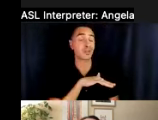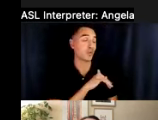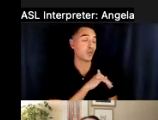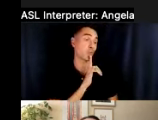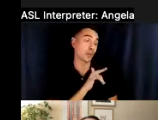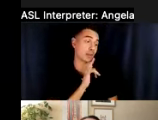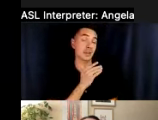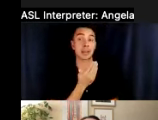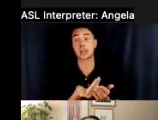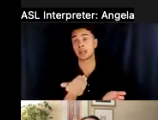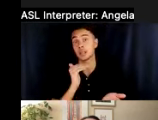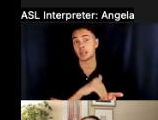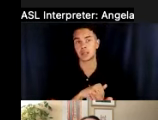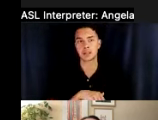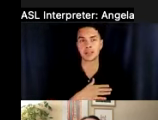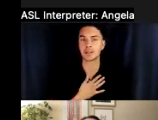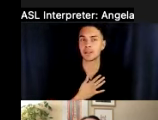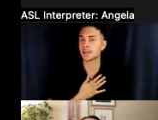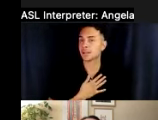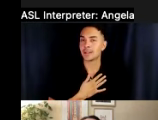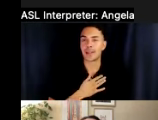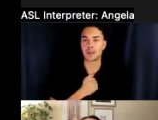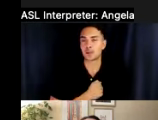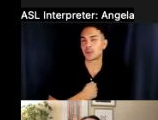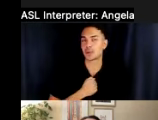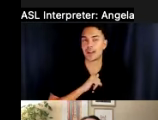I am so sorry that that happened.